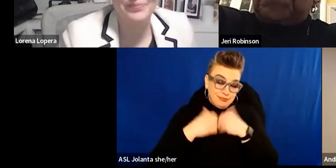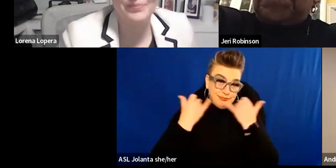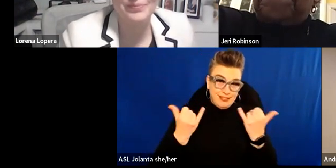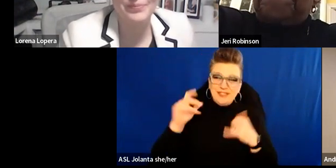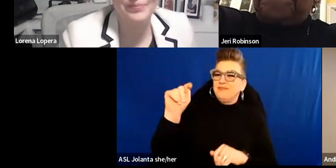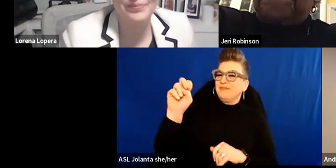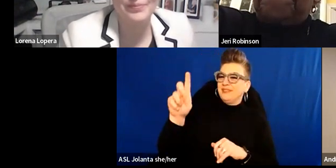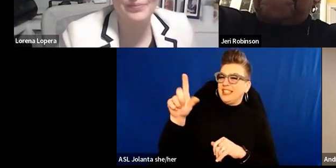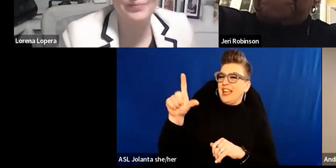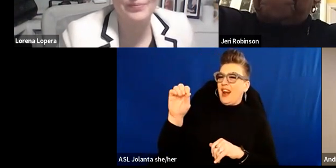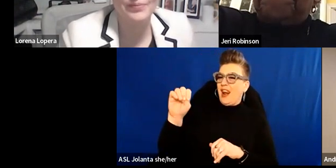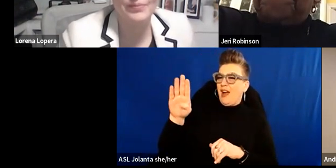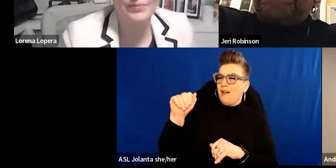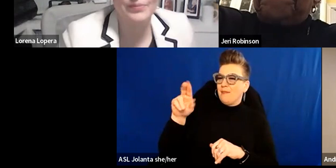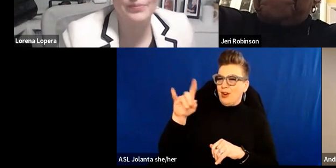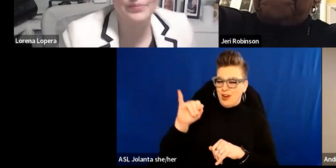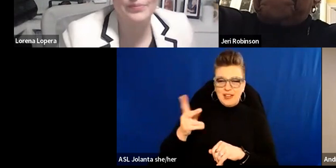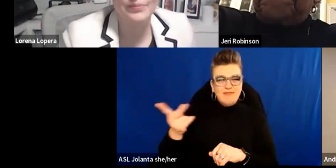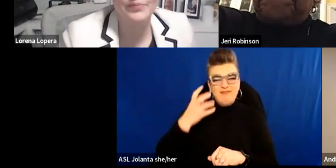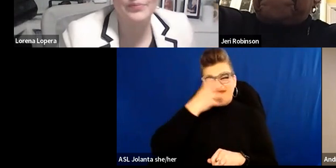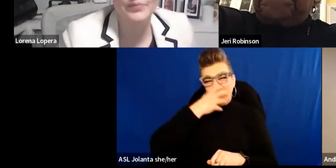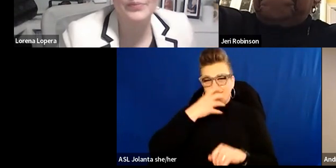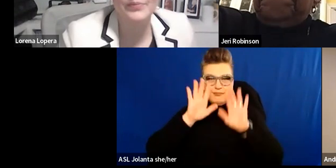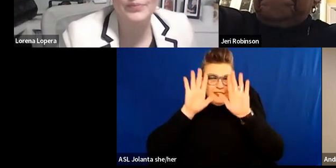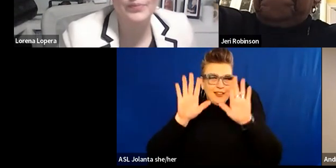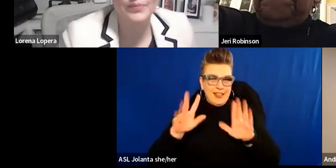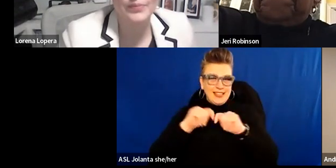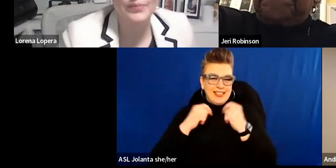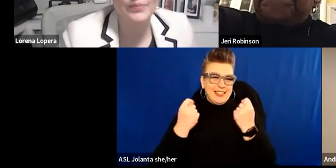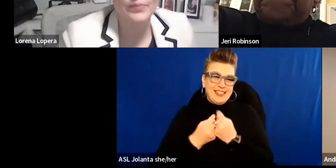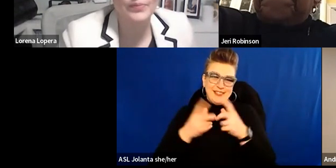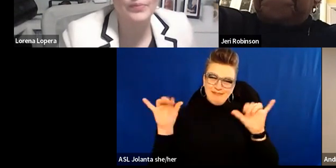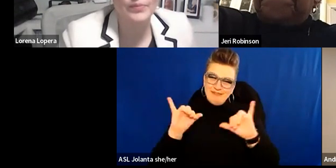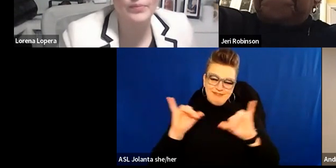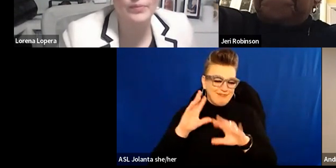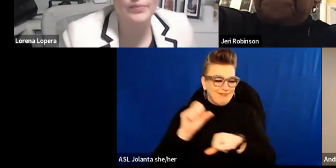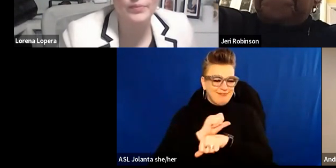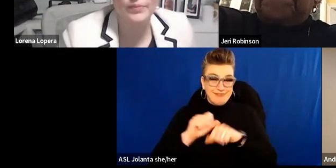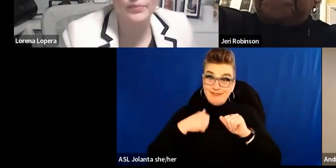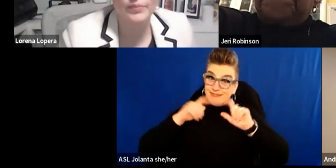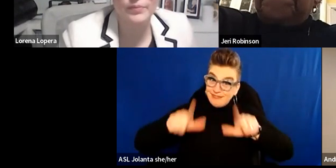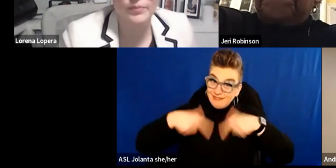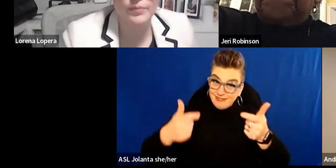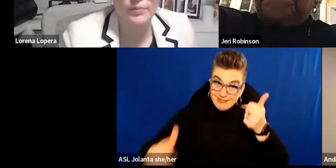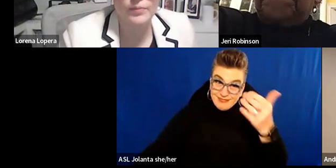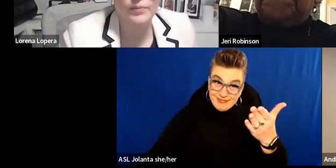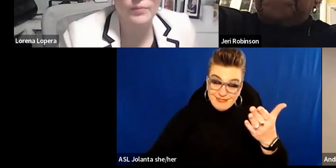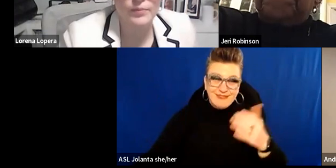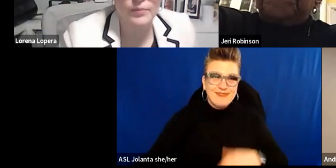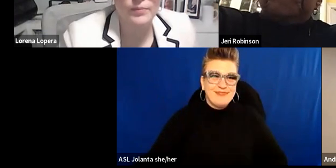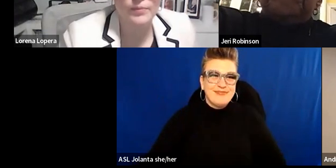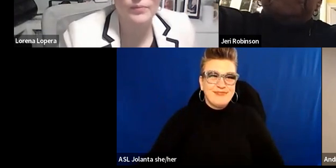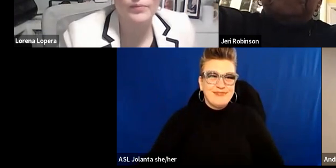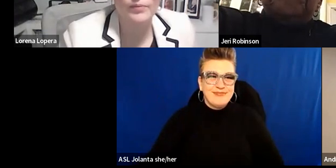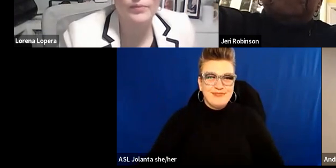lombardi and they have just really been a fantastic team uh working on this stuff so i'll turn it over to amakar